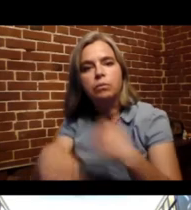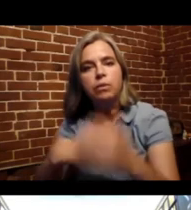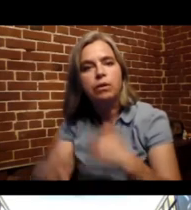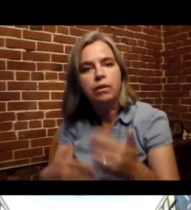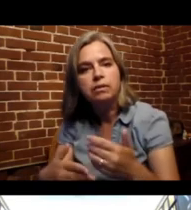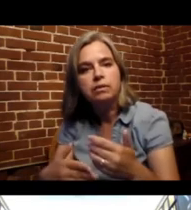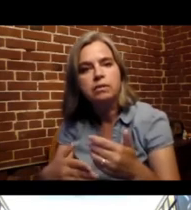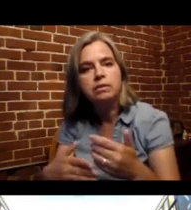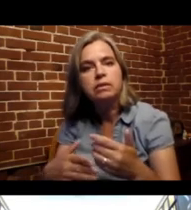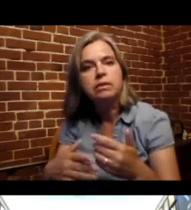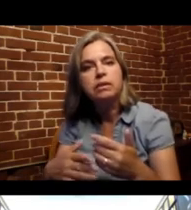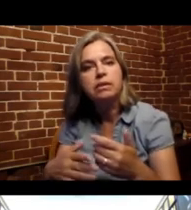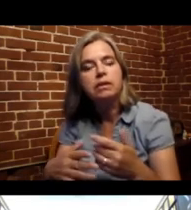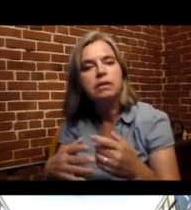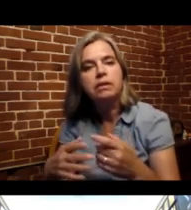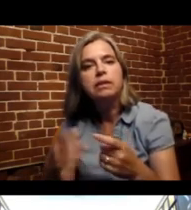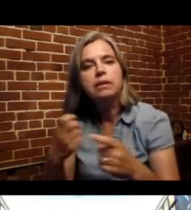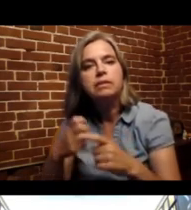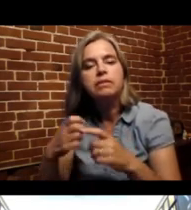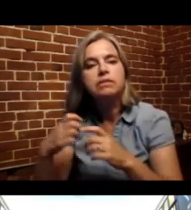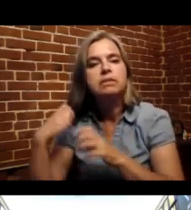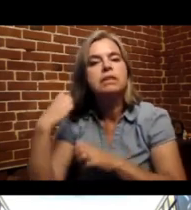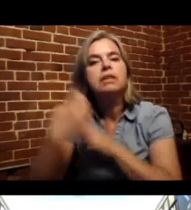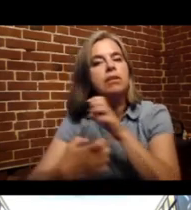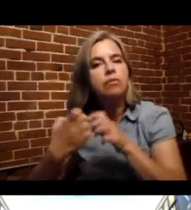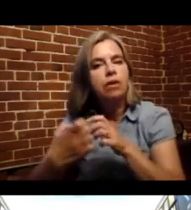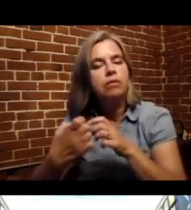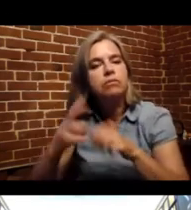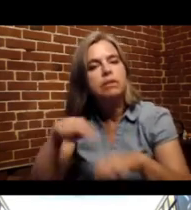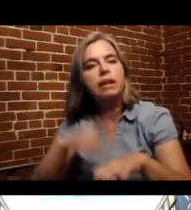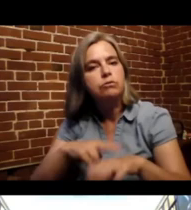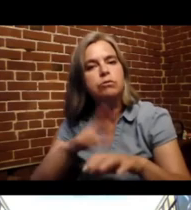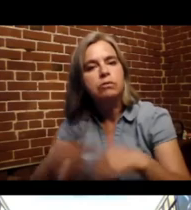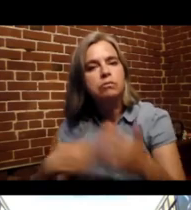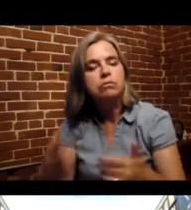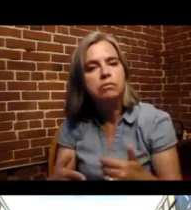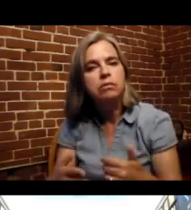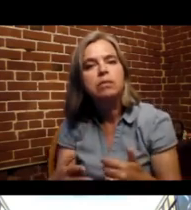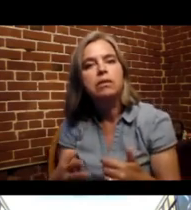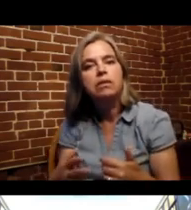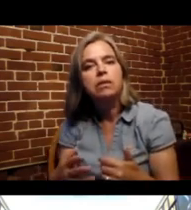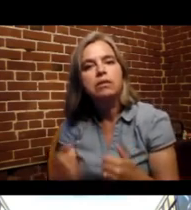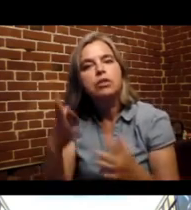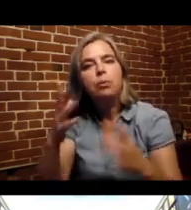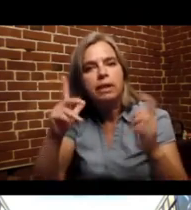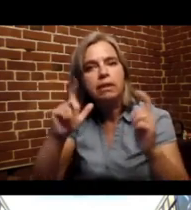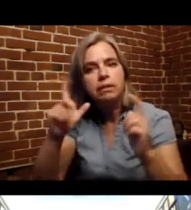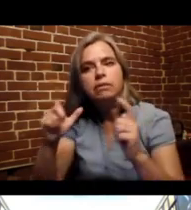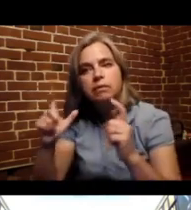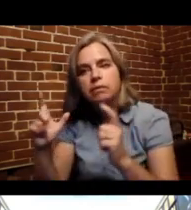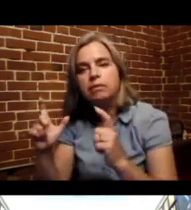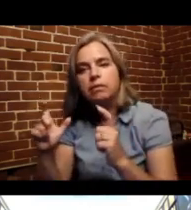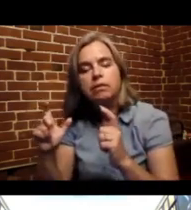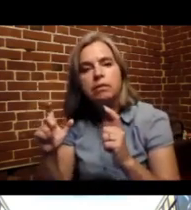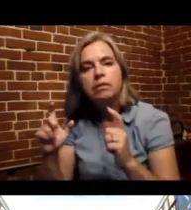evolved also naturally, because I've been taking so many photographs, and it just